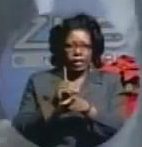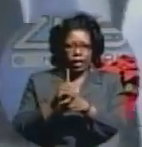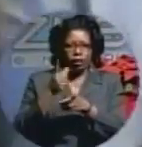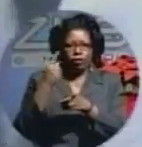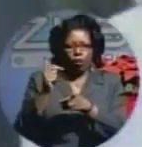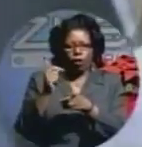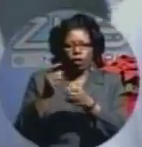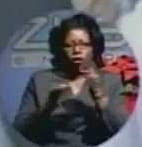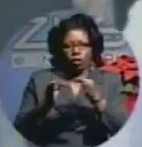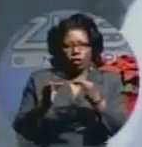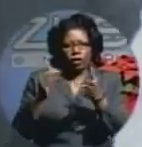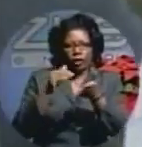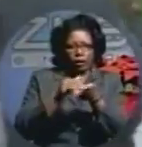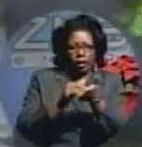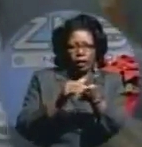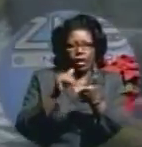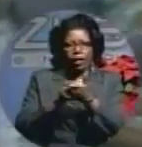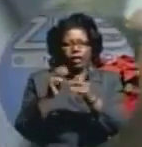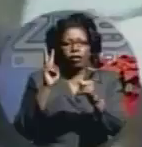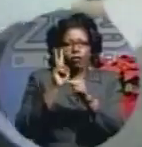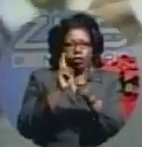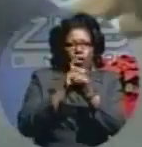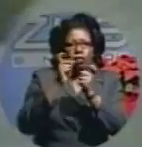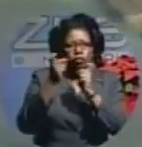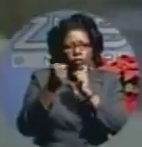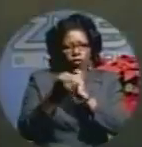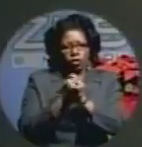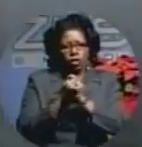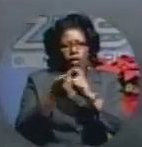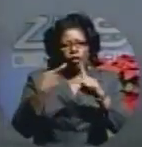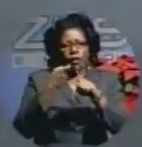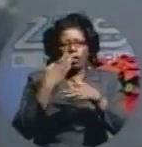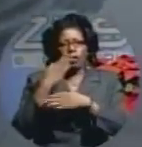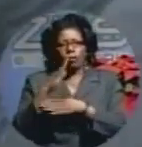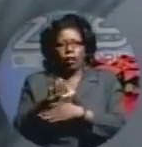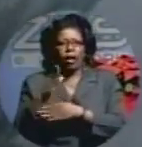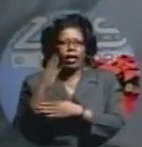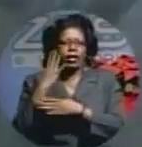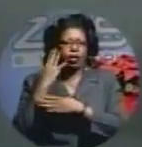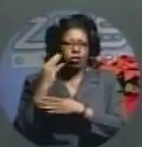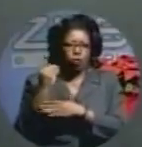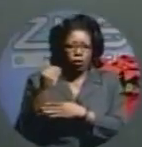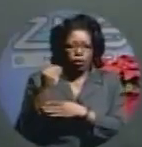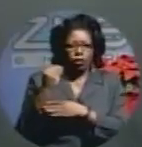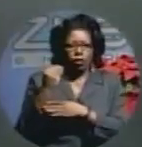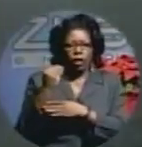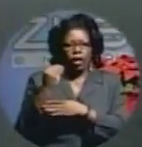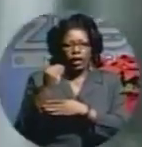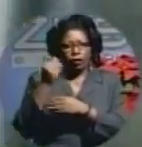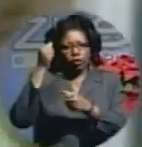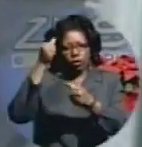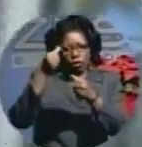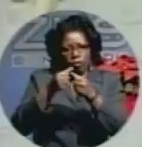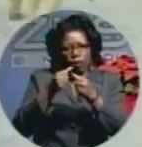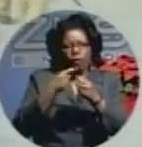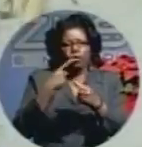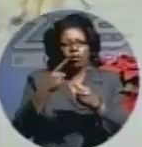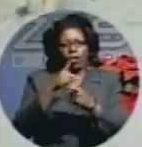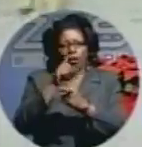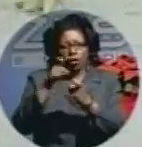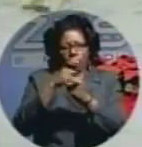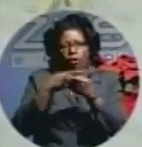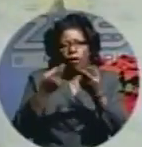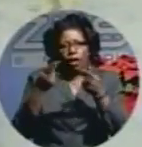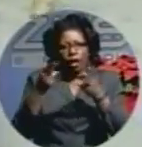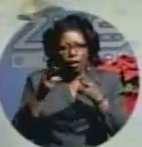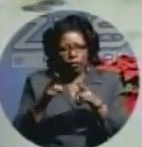after indicating that the victim is transitioning from the traumatic experience and now has to rehash what happened. But Justice Isaacs was only